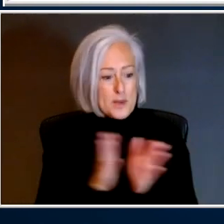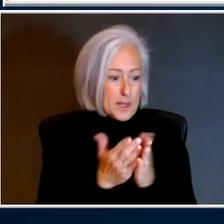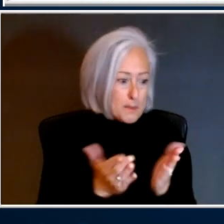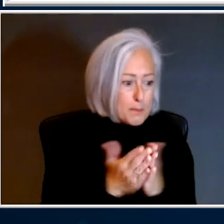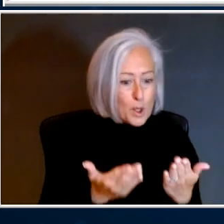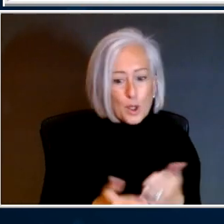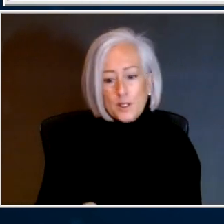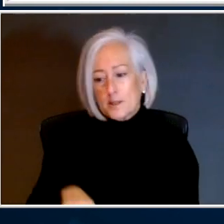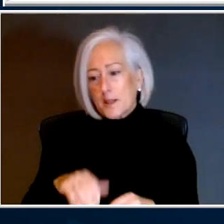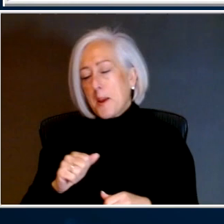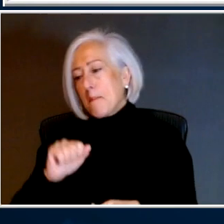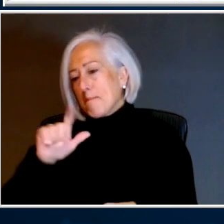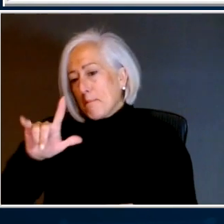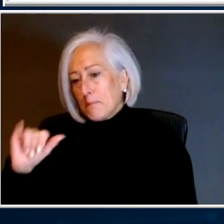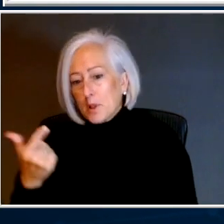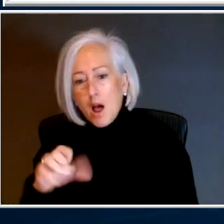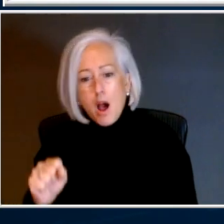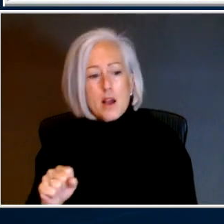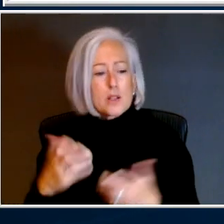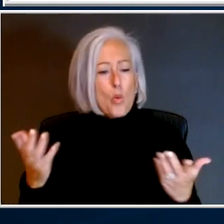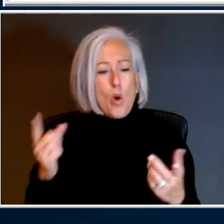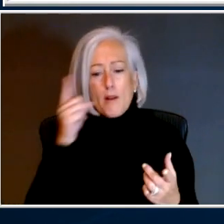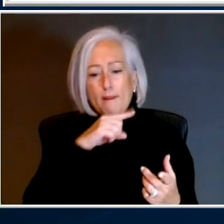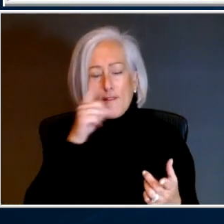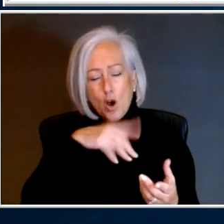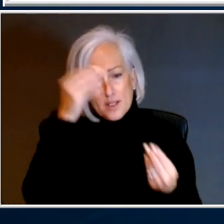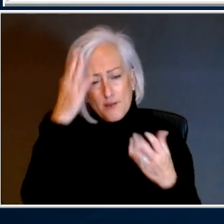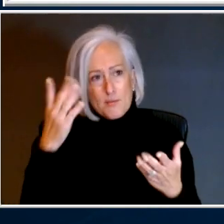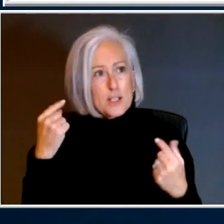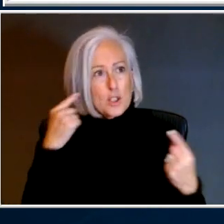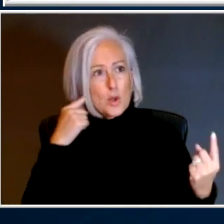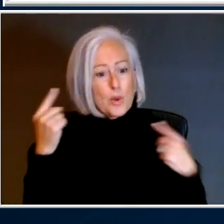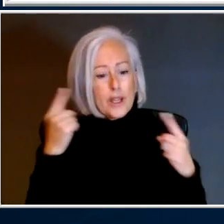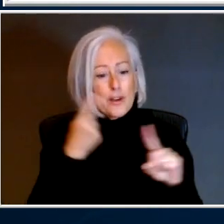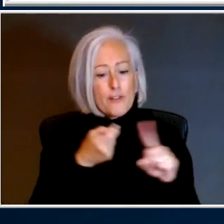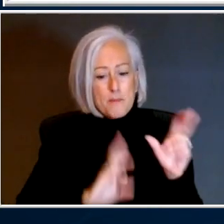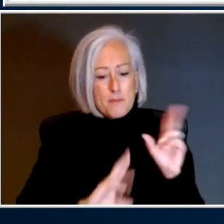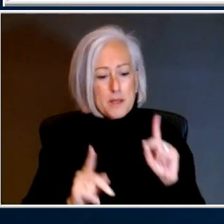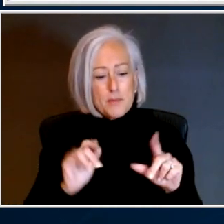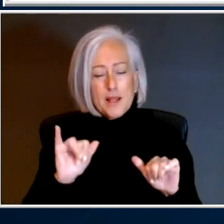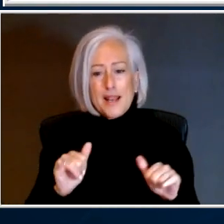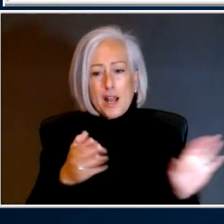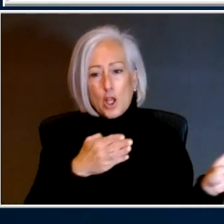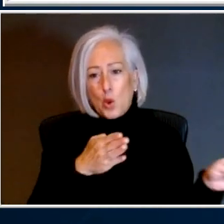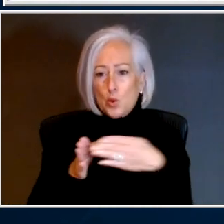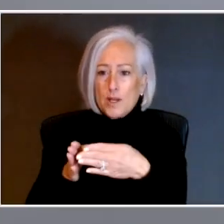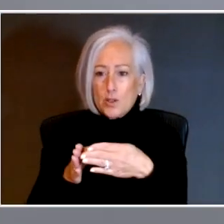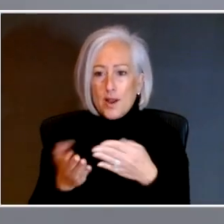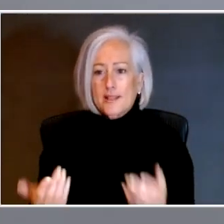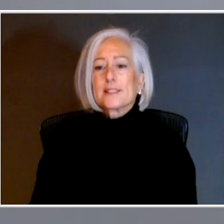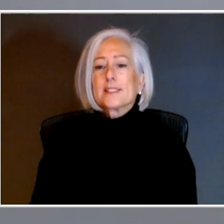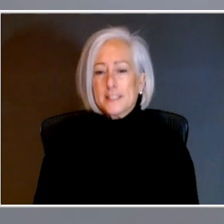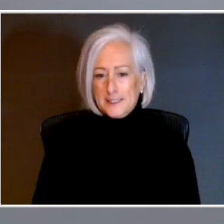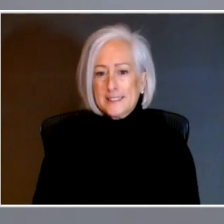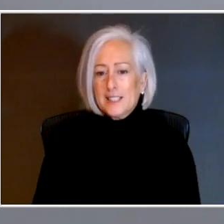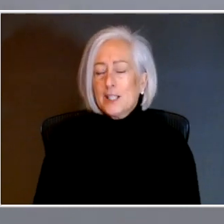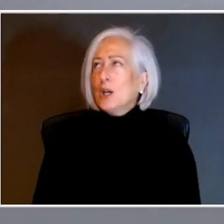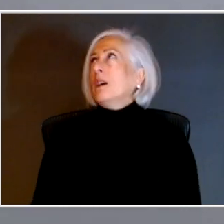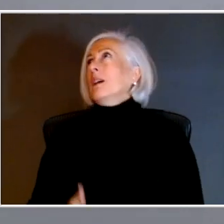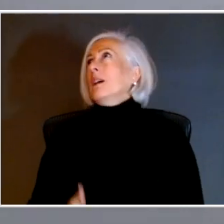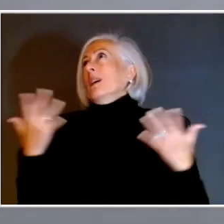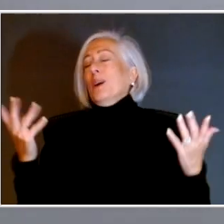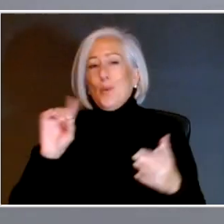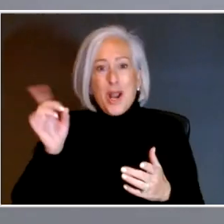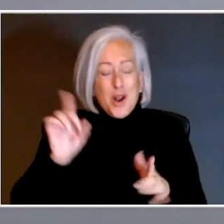what kind of battle or false information do you hear from patients, and how do you redirect? Oh man, where do I start? I